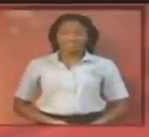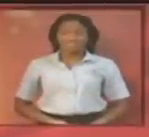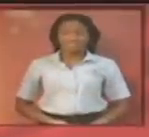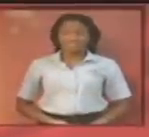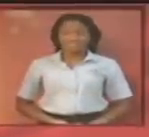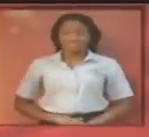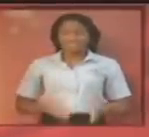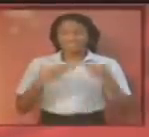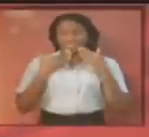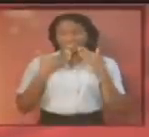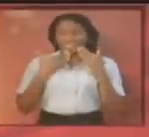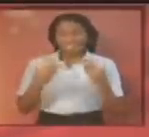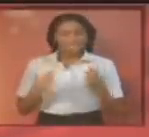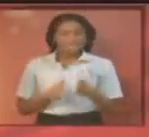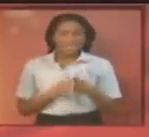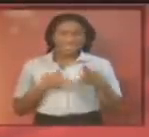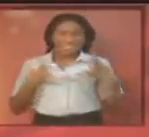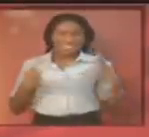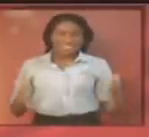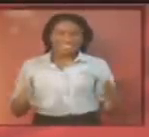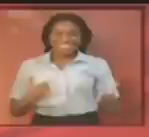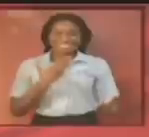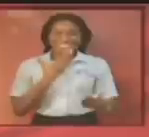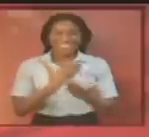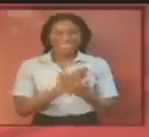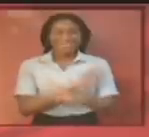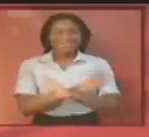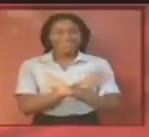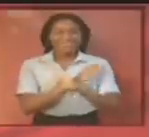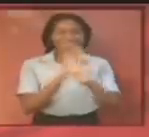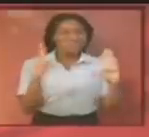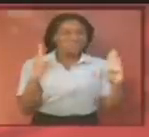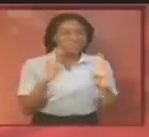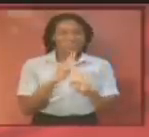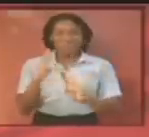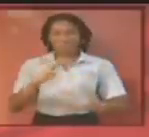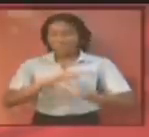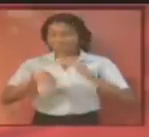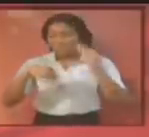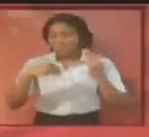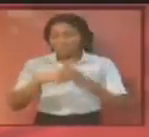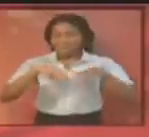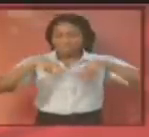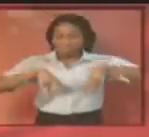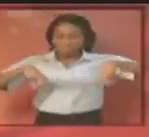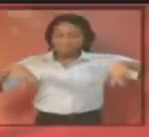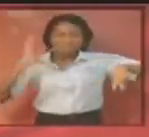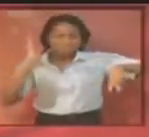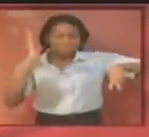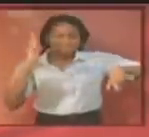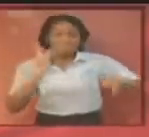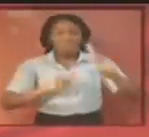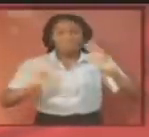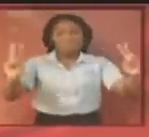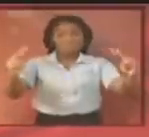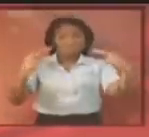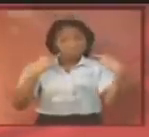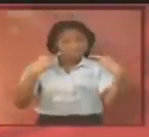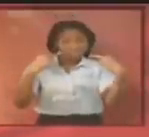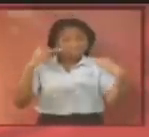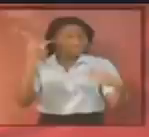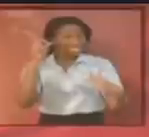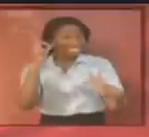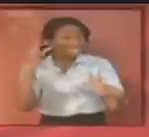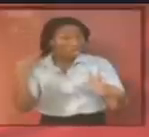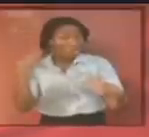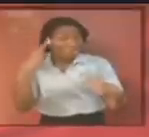Thank you so much, and good morning to the my fellow members of the panel, and also to everyone out there in Trinidad and Tobago who's listening and watching